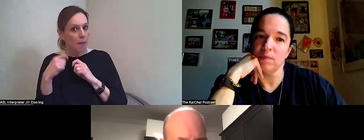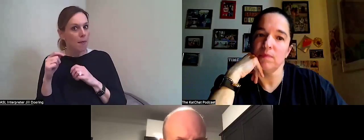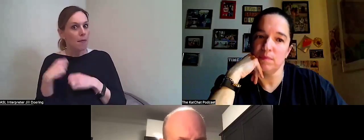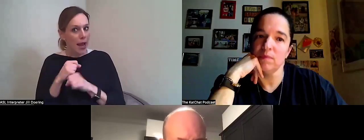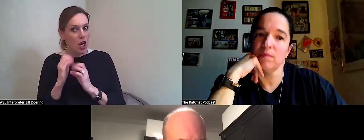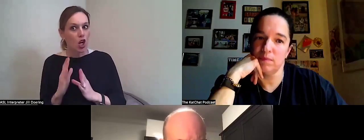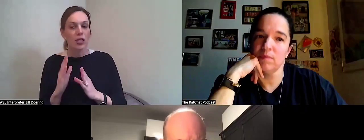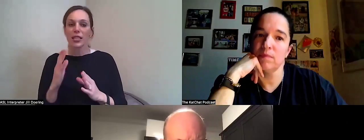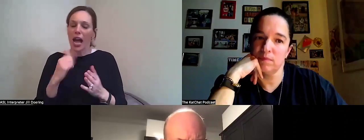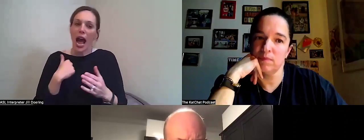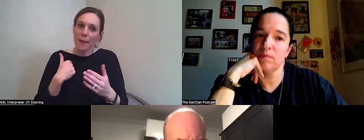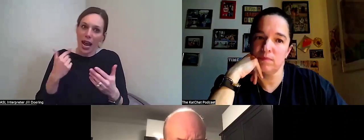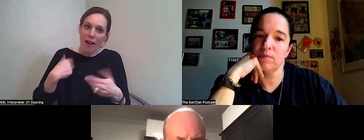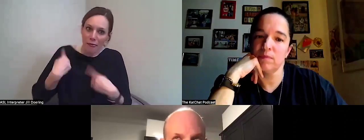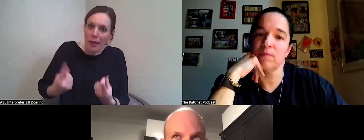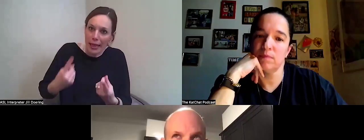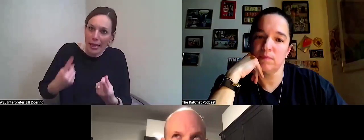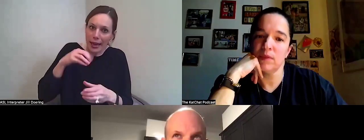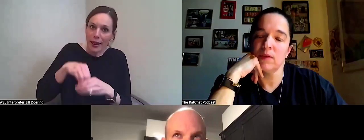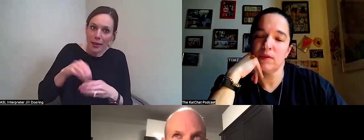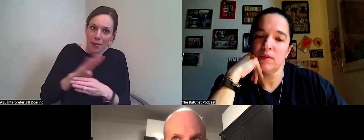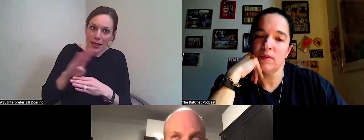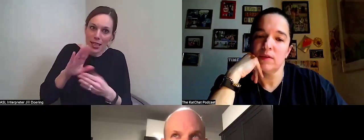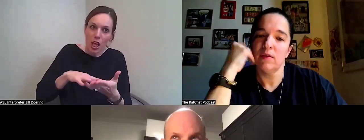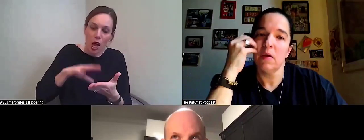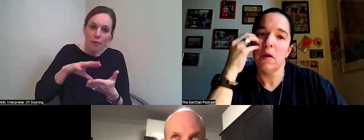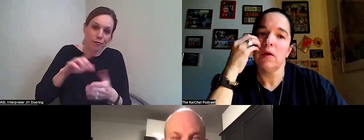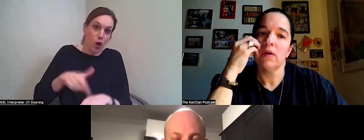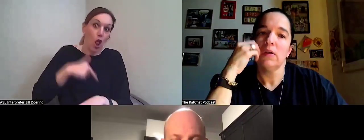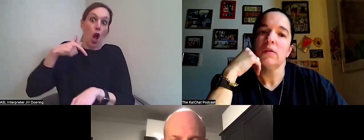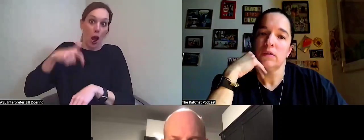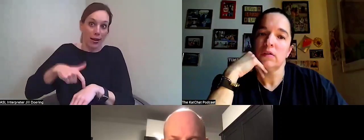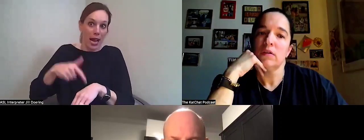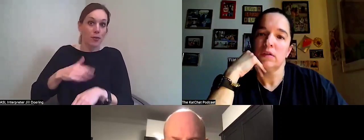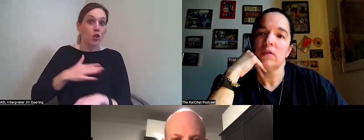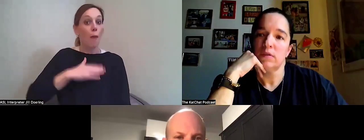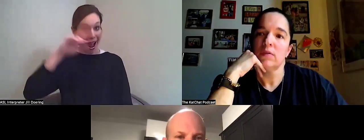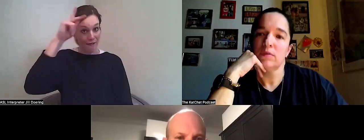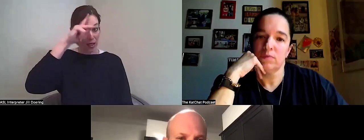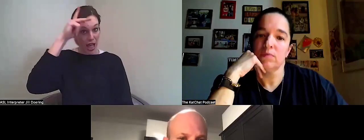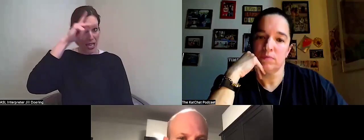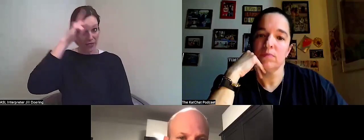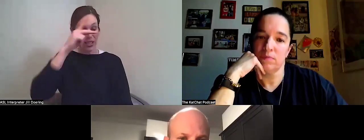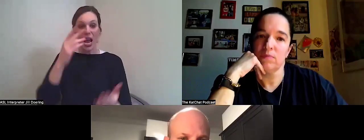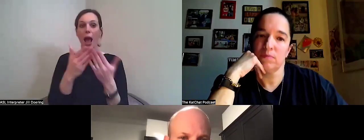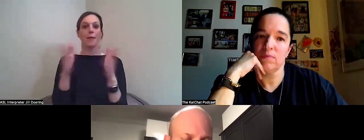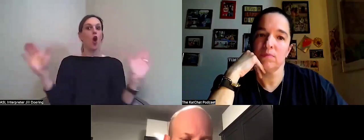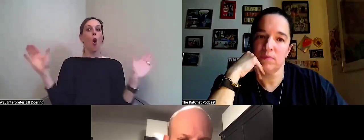business a long time. So my philosophy is to be an open book,